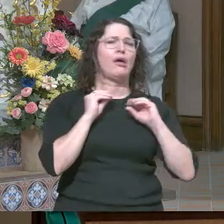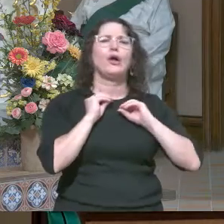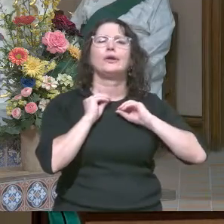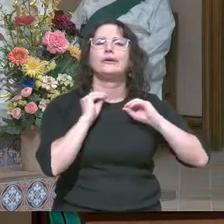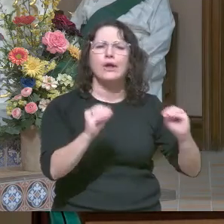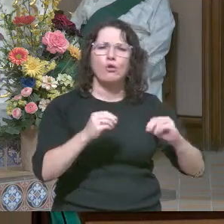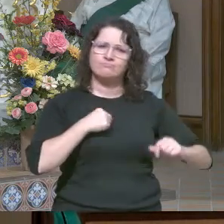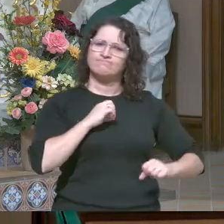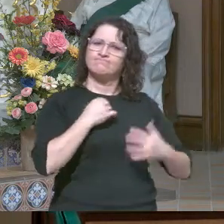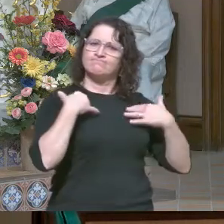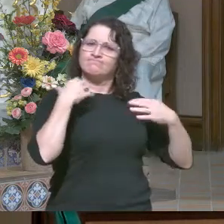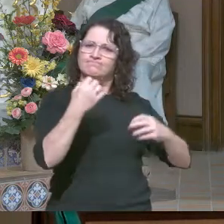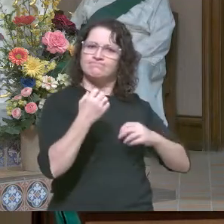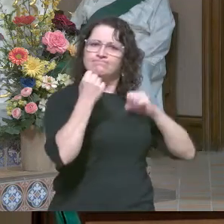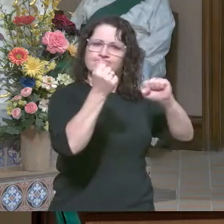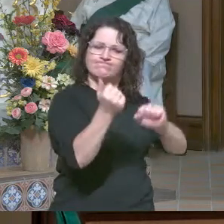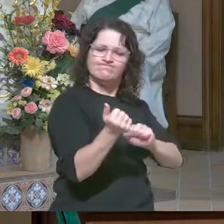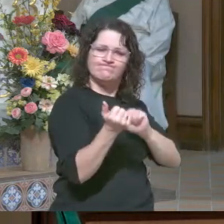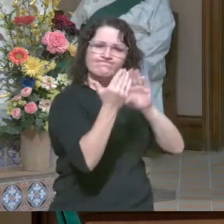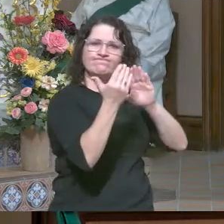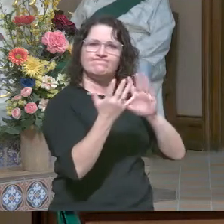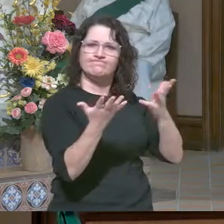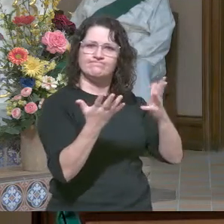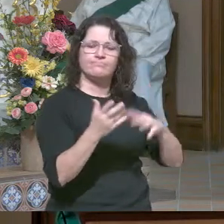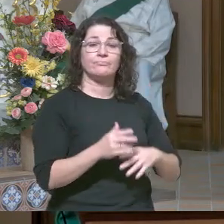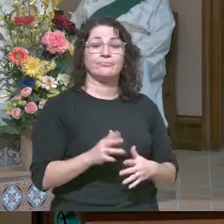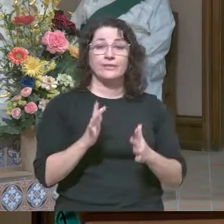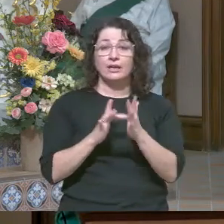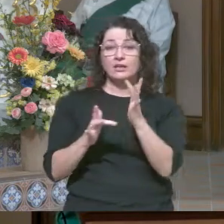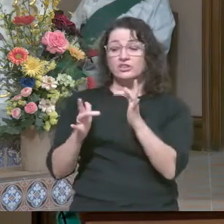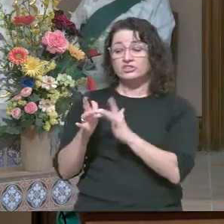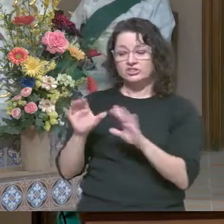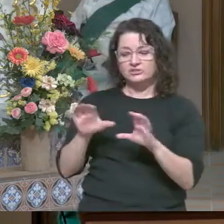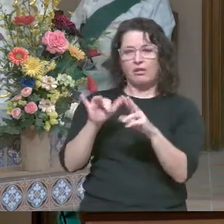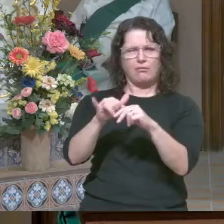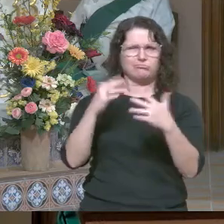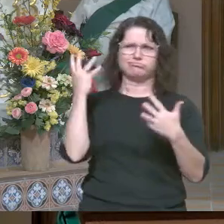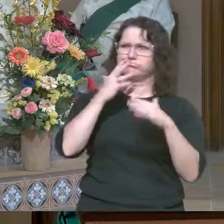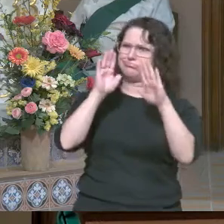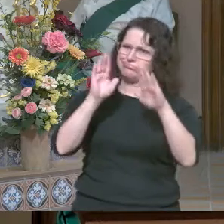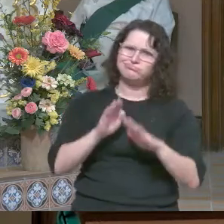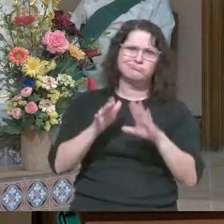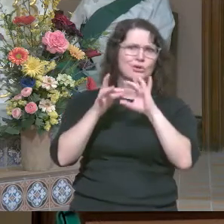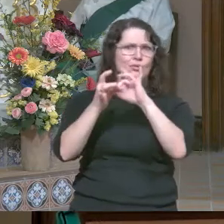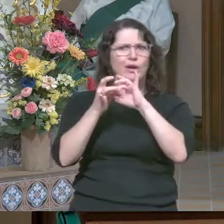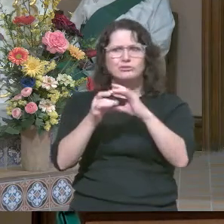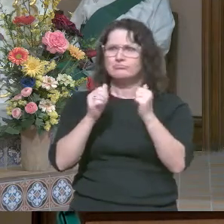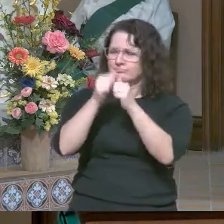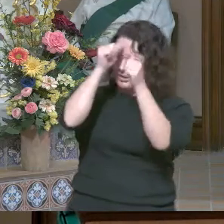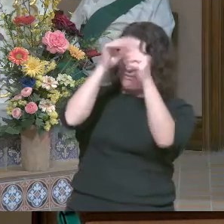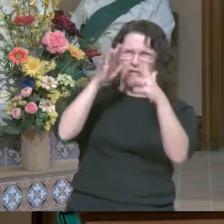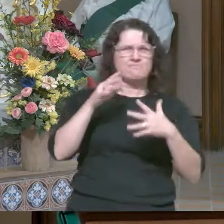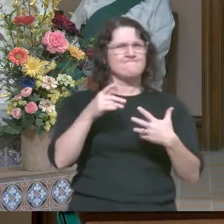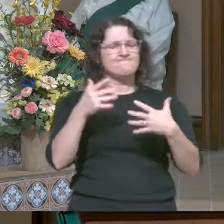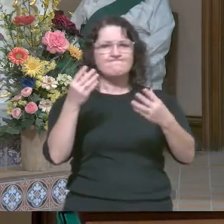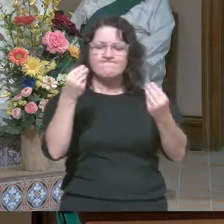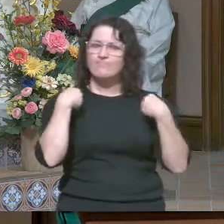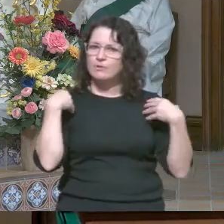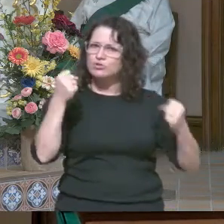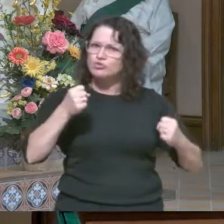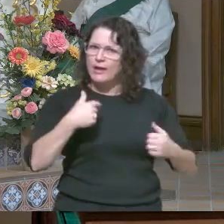And so this is how Jesus does this. He has this wonderful prayer life, this wonderful relationship with the Father that strengthens